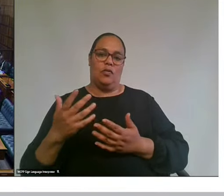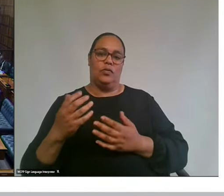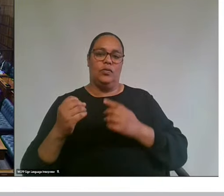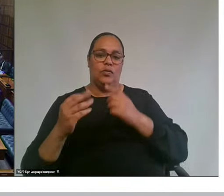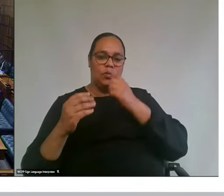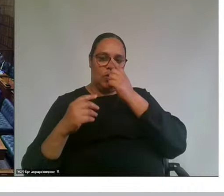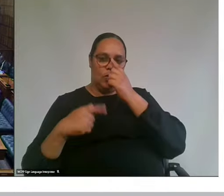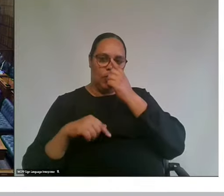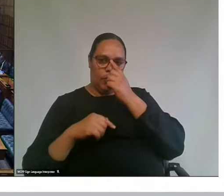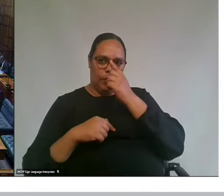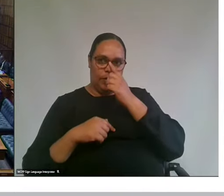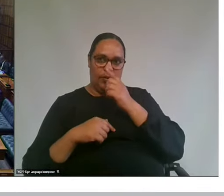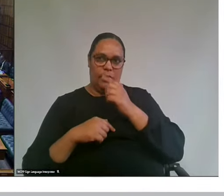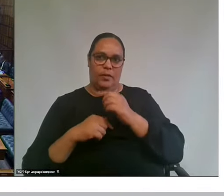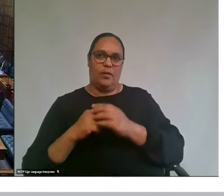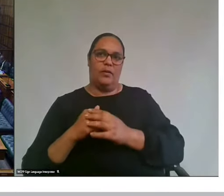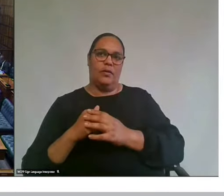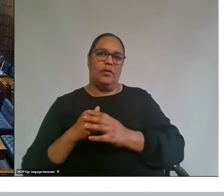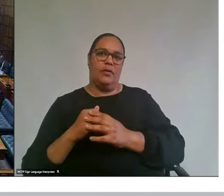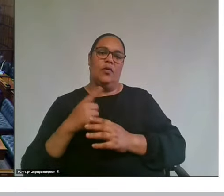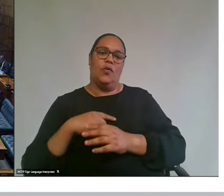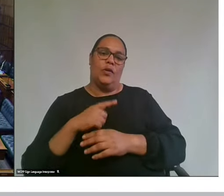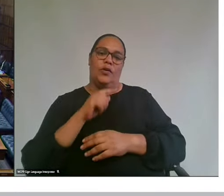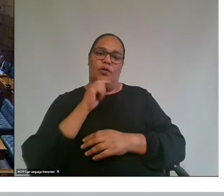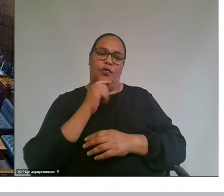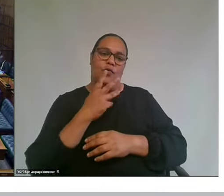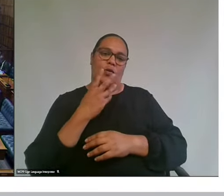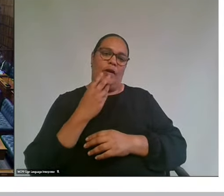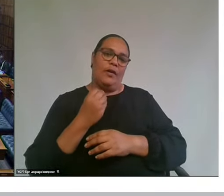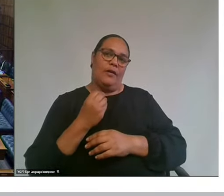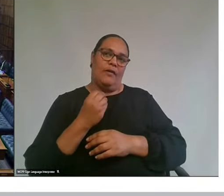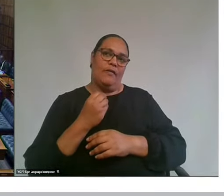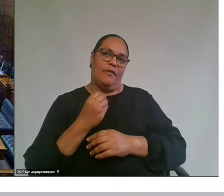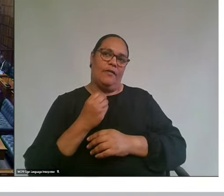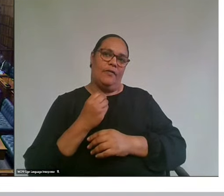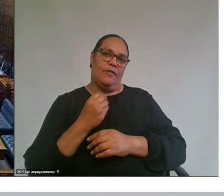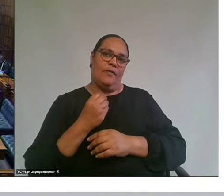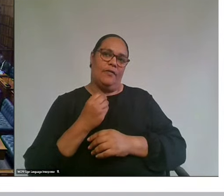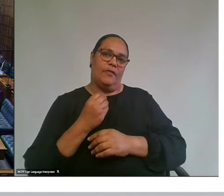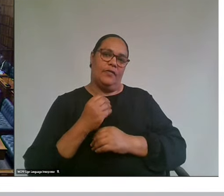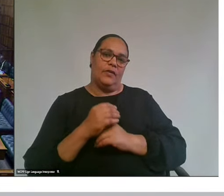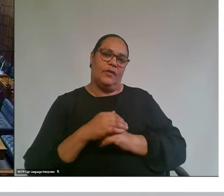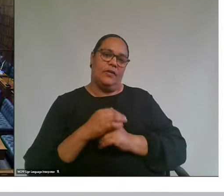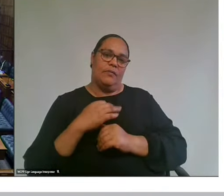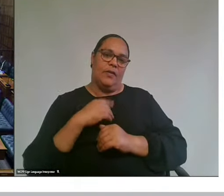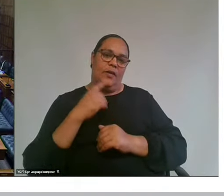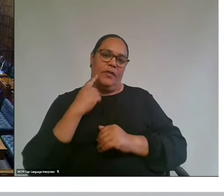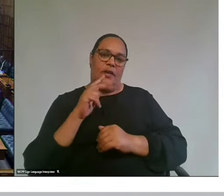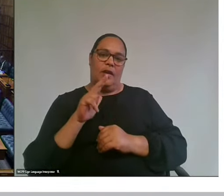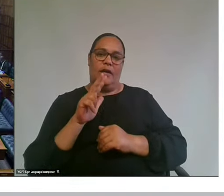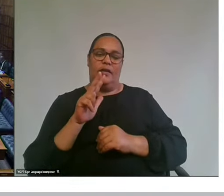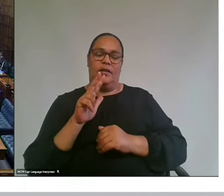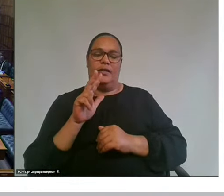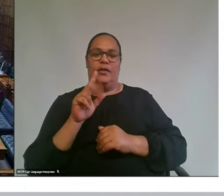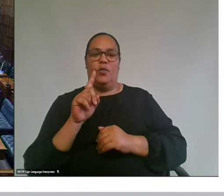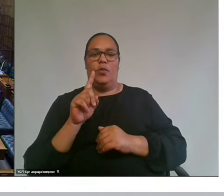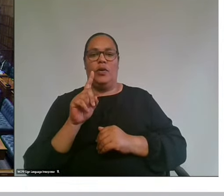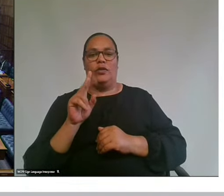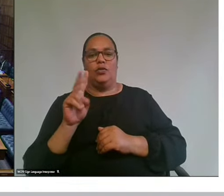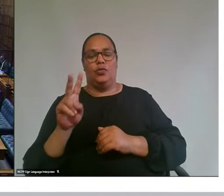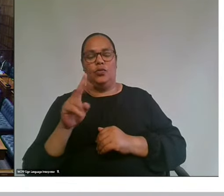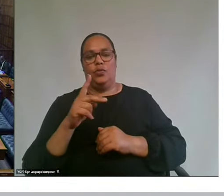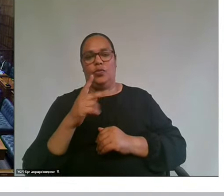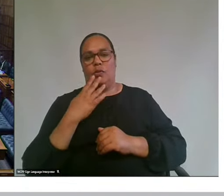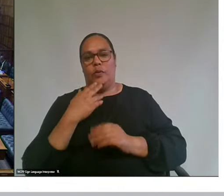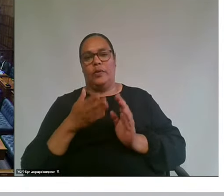um we certainly had um uh I think page 812 we just go there